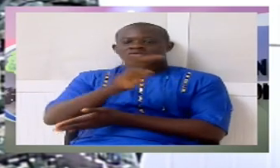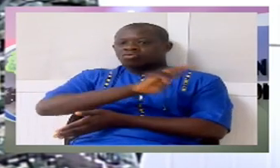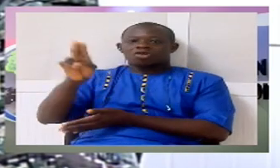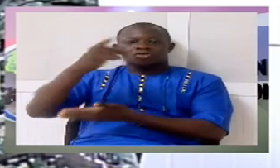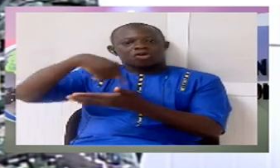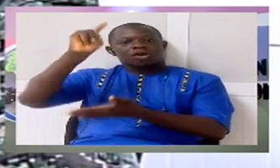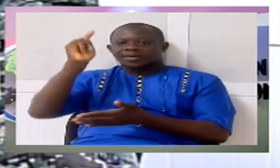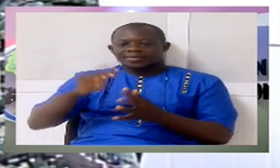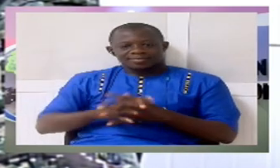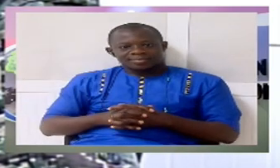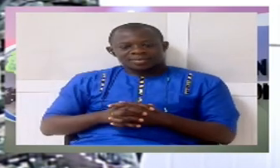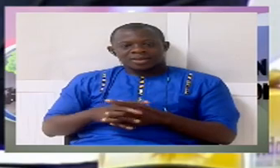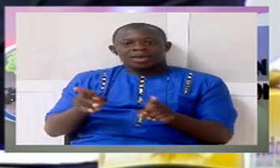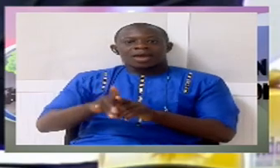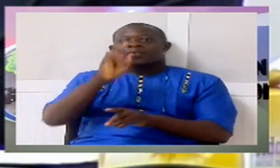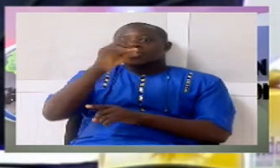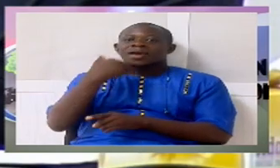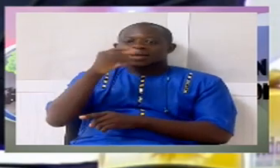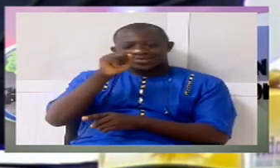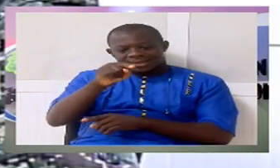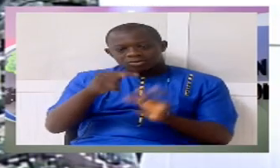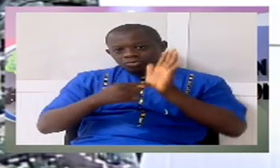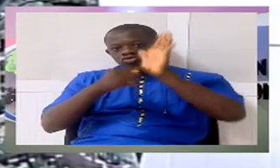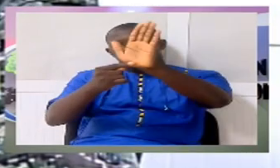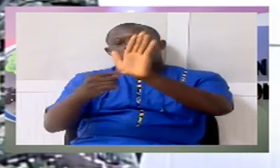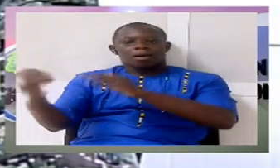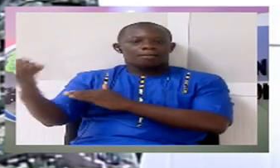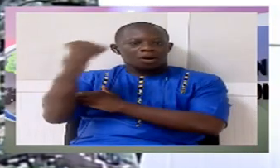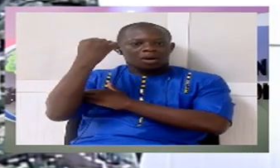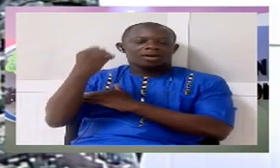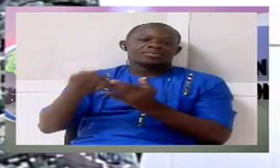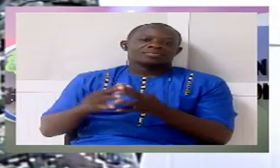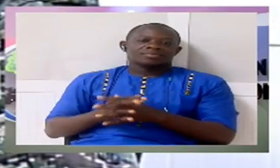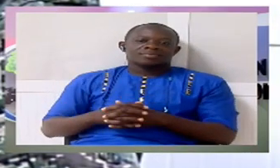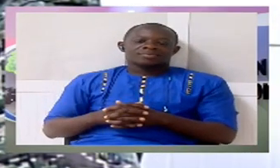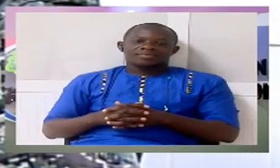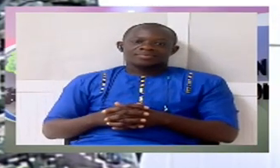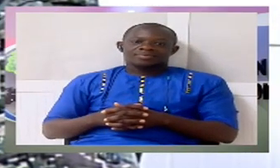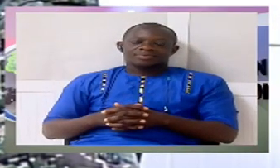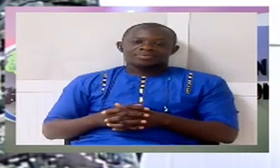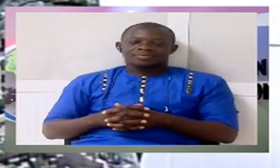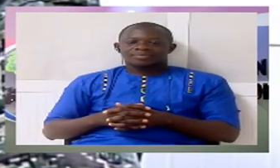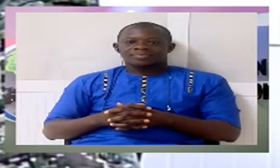correct. But isn't it a show of force? Lolu du won woné dole.